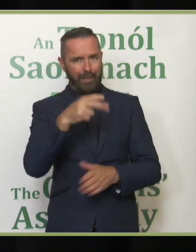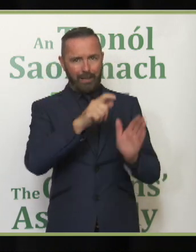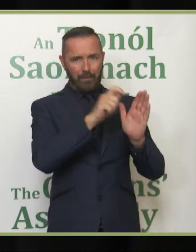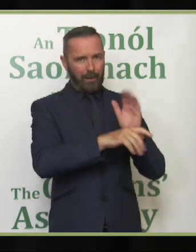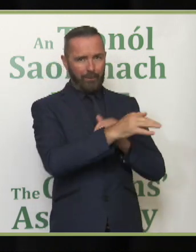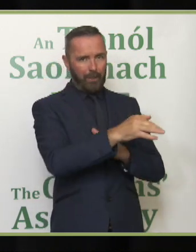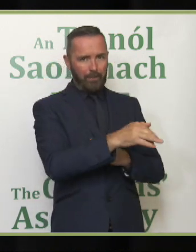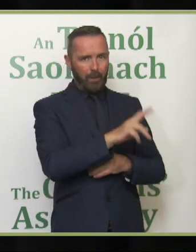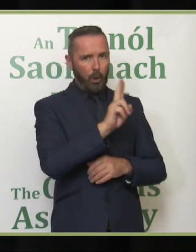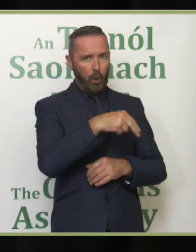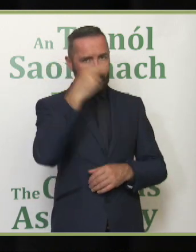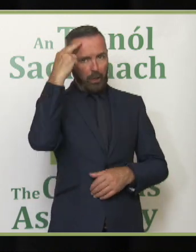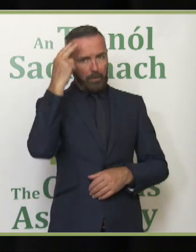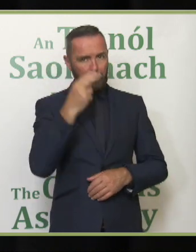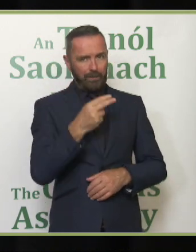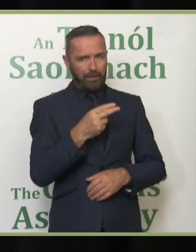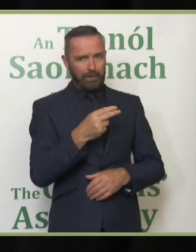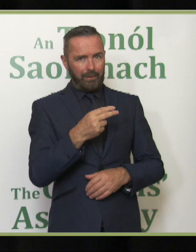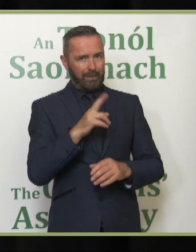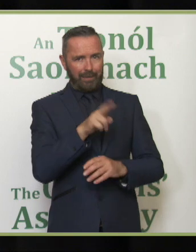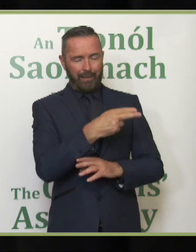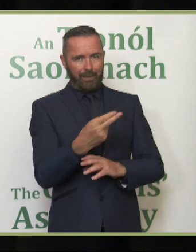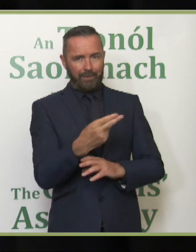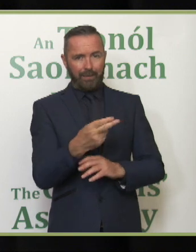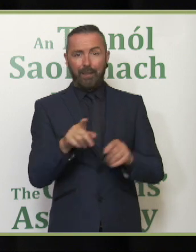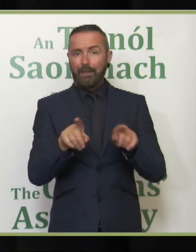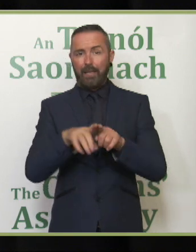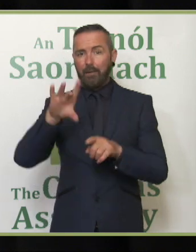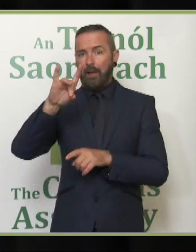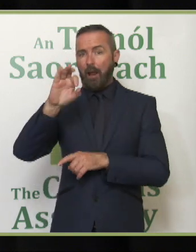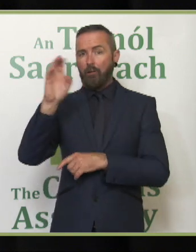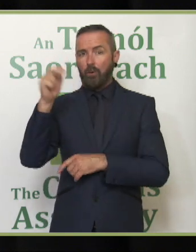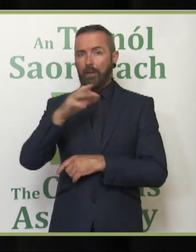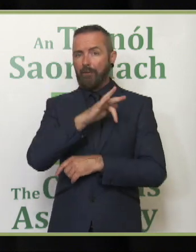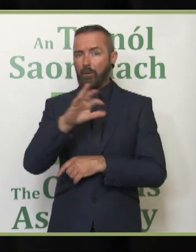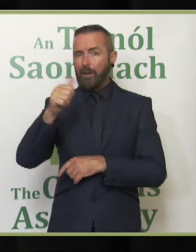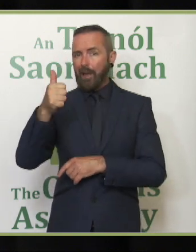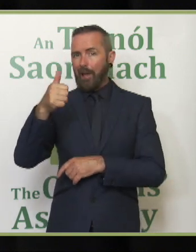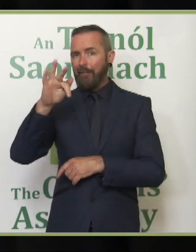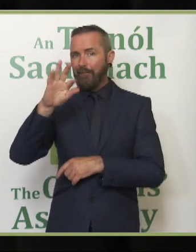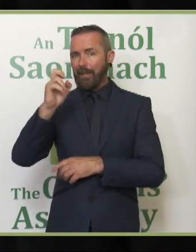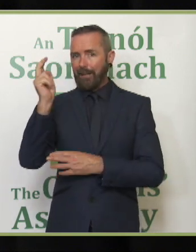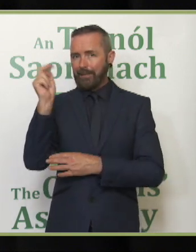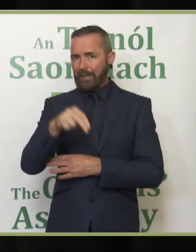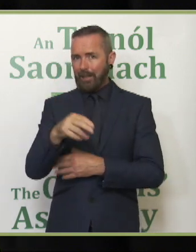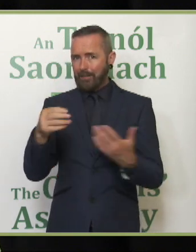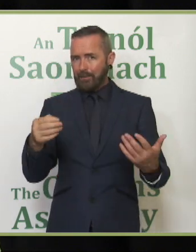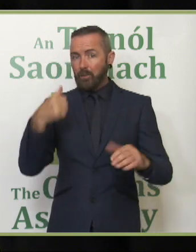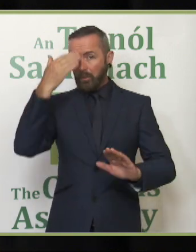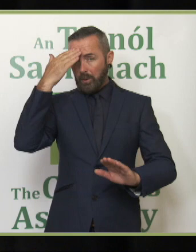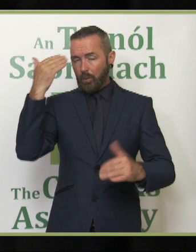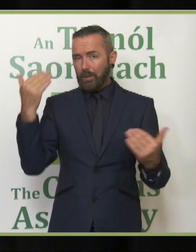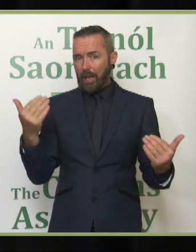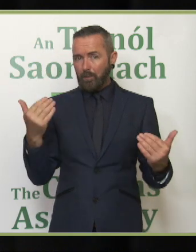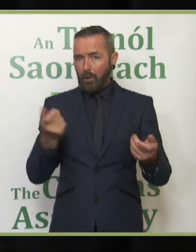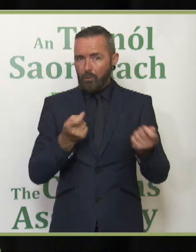cartels. Similarly, heroin, the majority of heroin comes from Afghanistan. Afghanistan, as we know, is